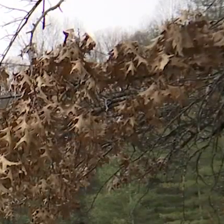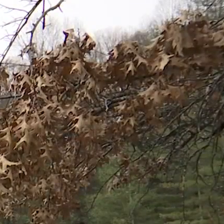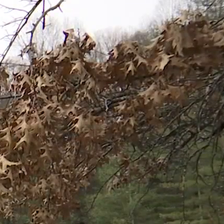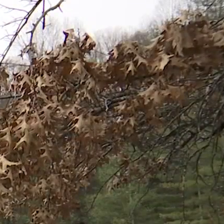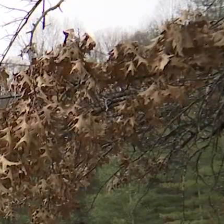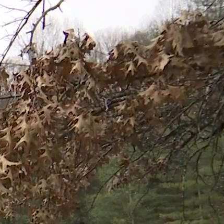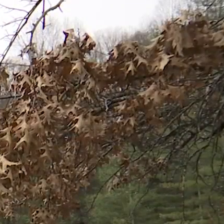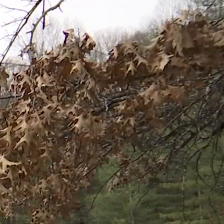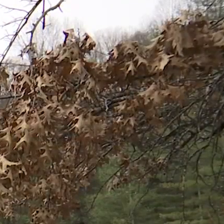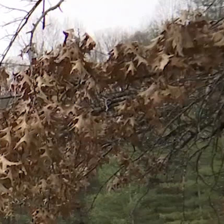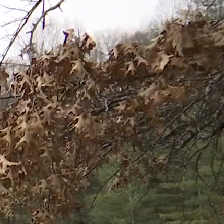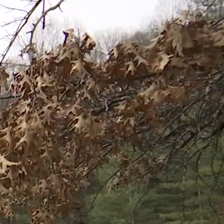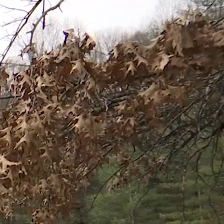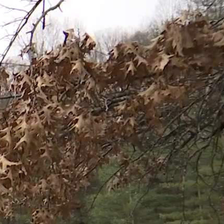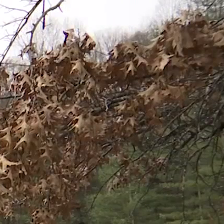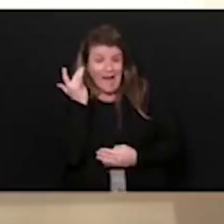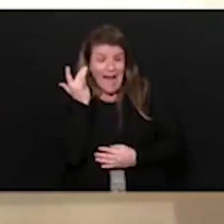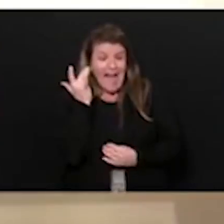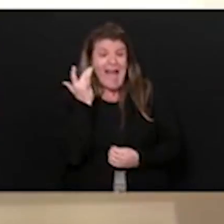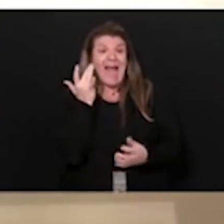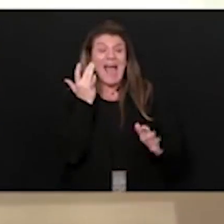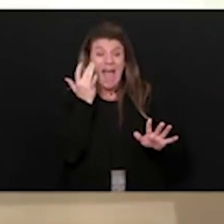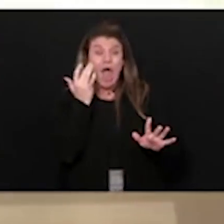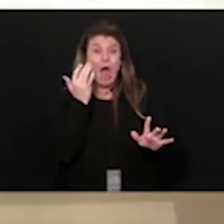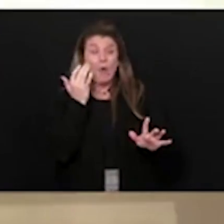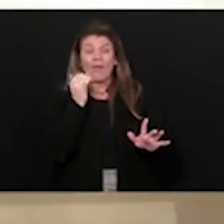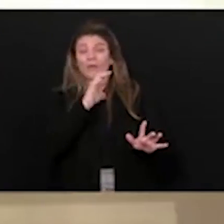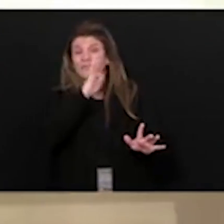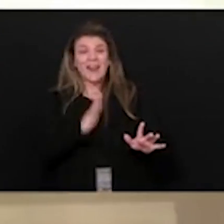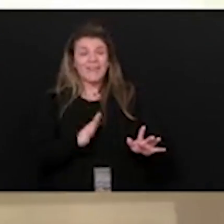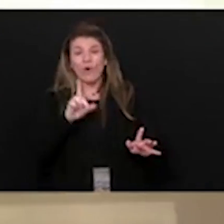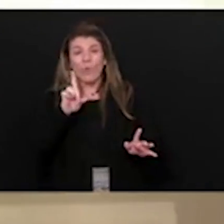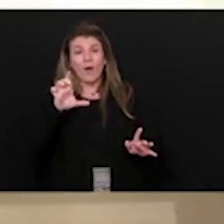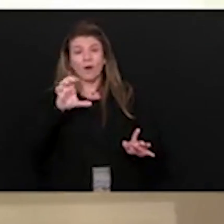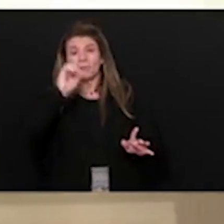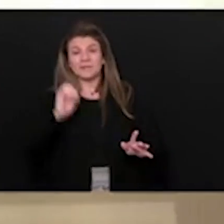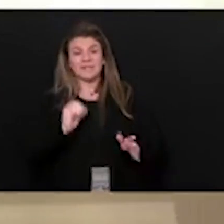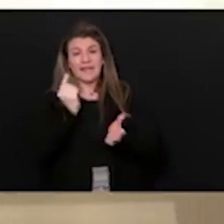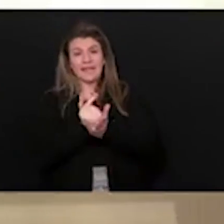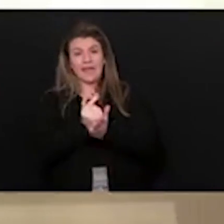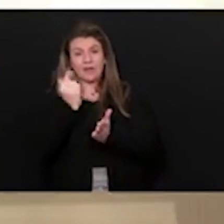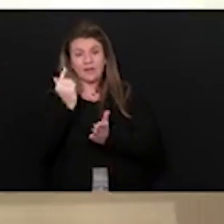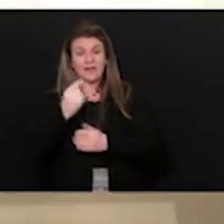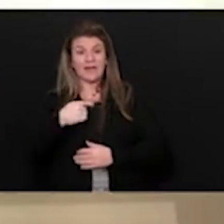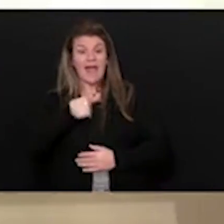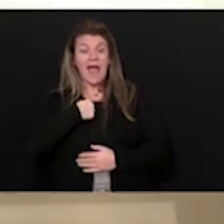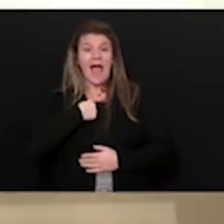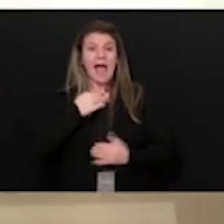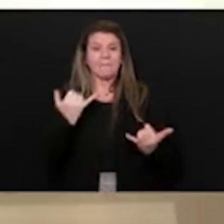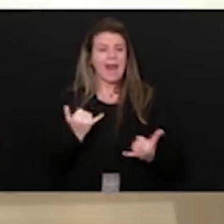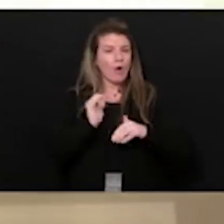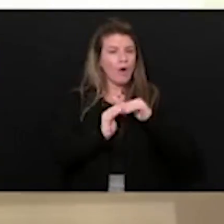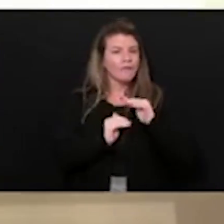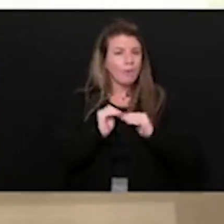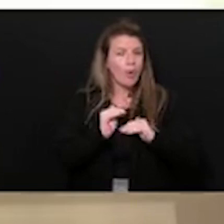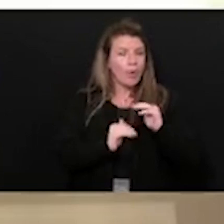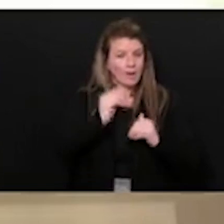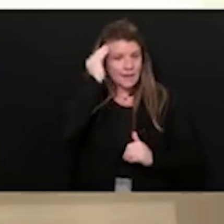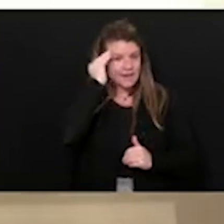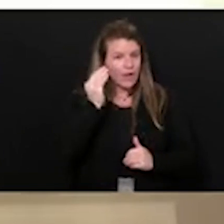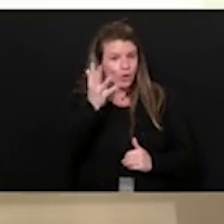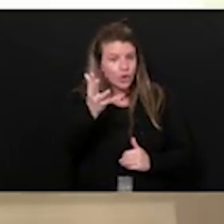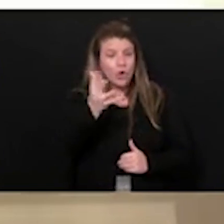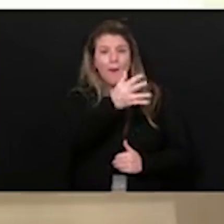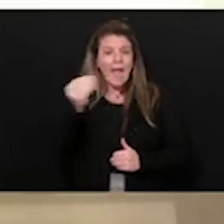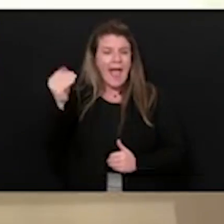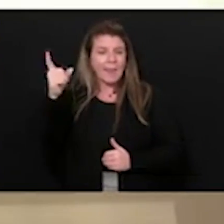step and heightened training. While there's never a 100% guarantee, I am exceptionally comfortable to tell the governor